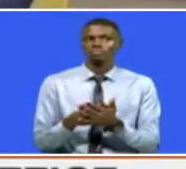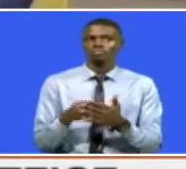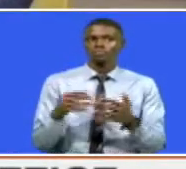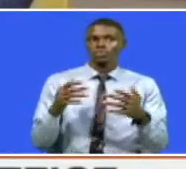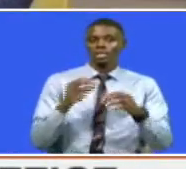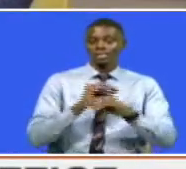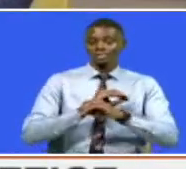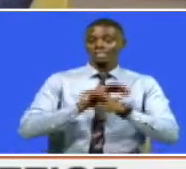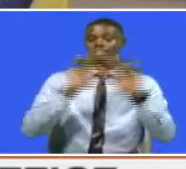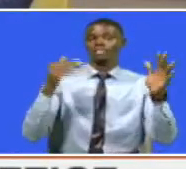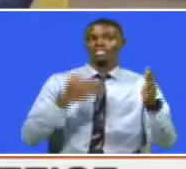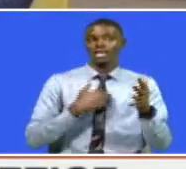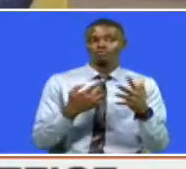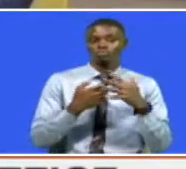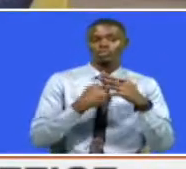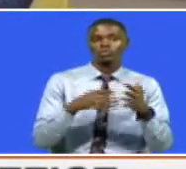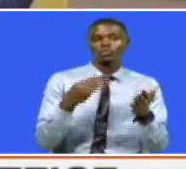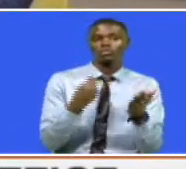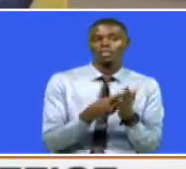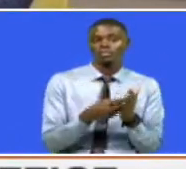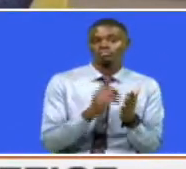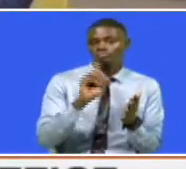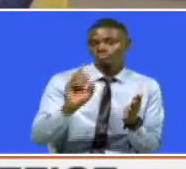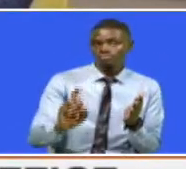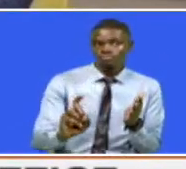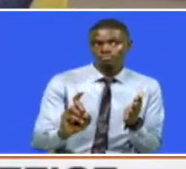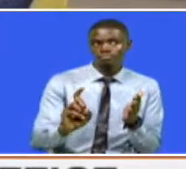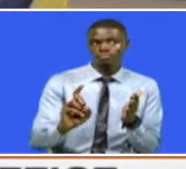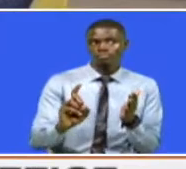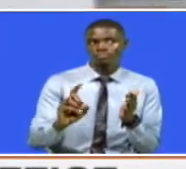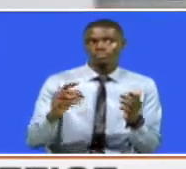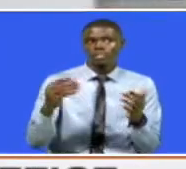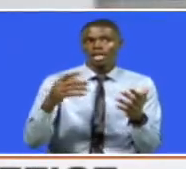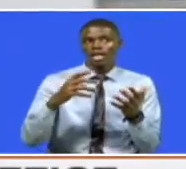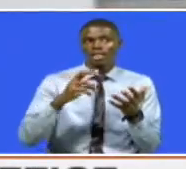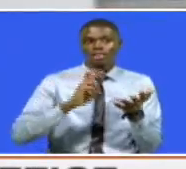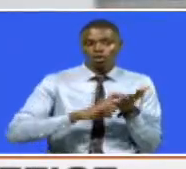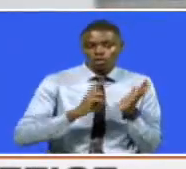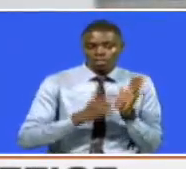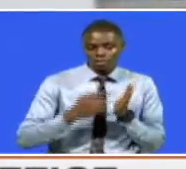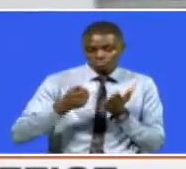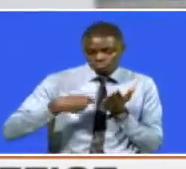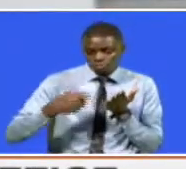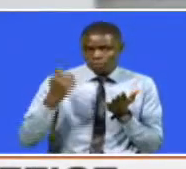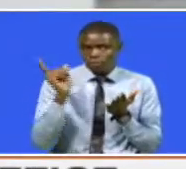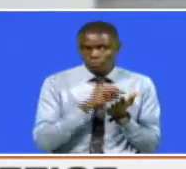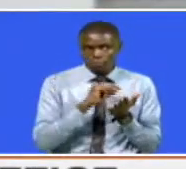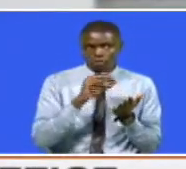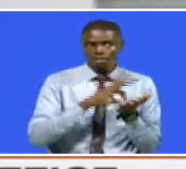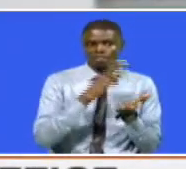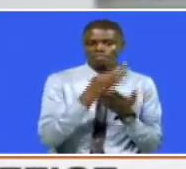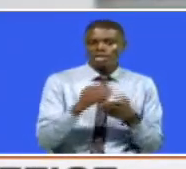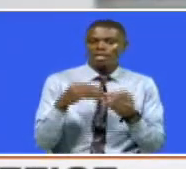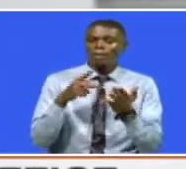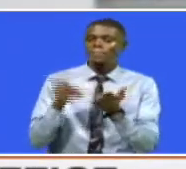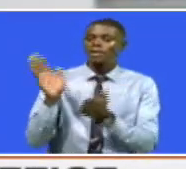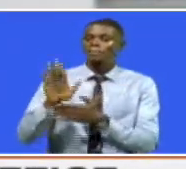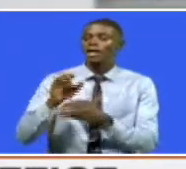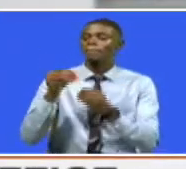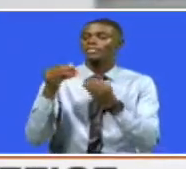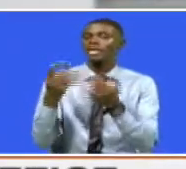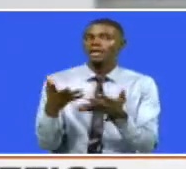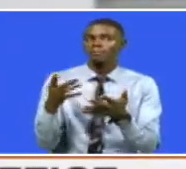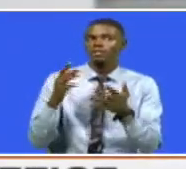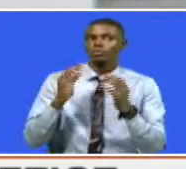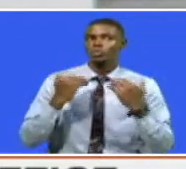on the source of the funds, the contracts that have been signed in terms yeah. of the details, how much the fund will pay back to the person